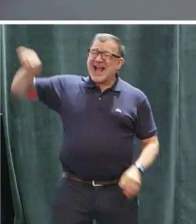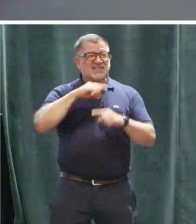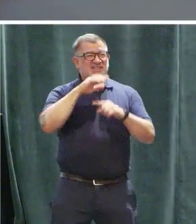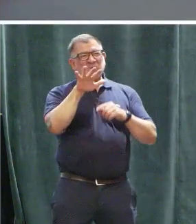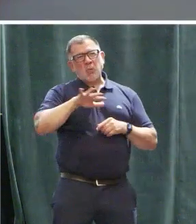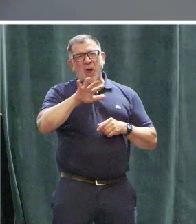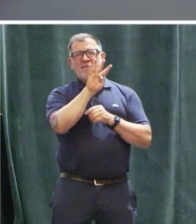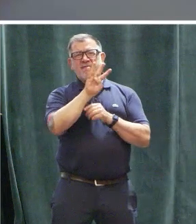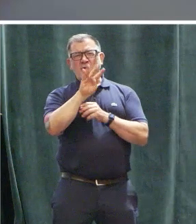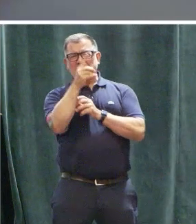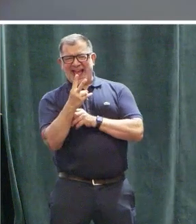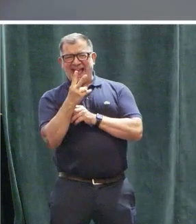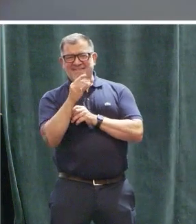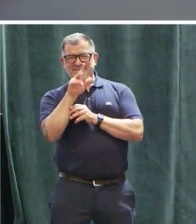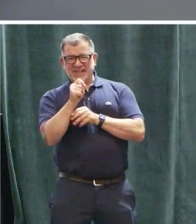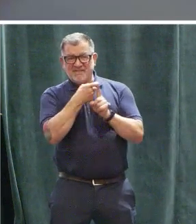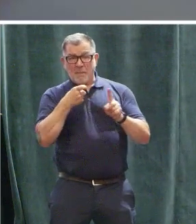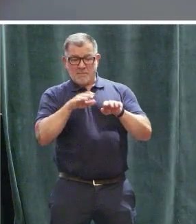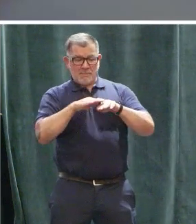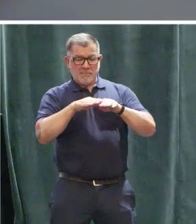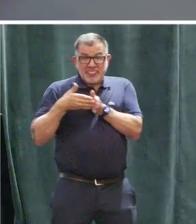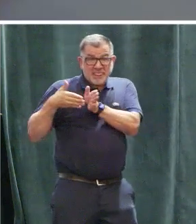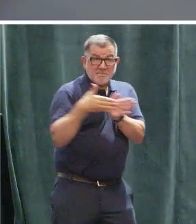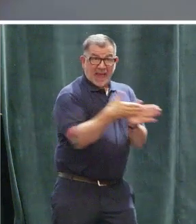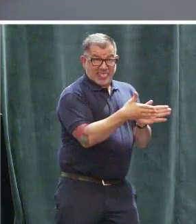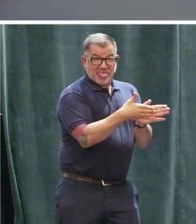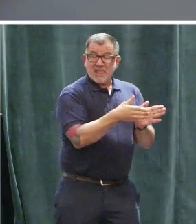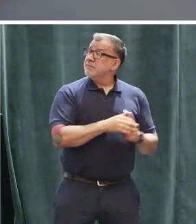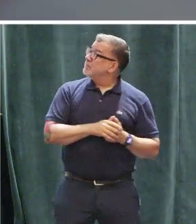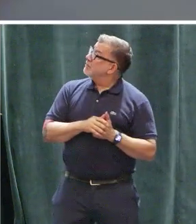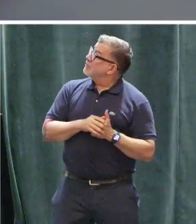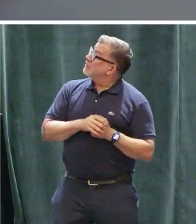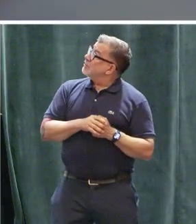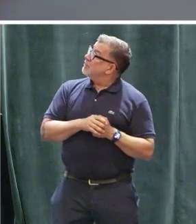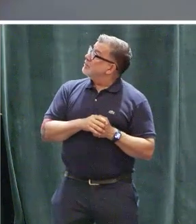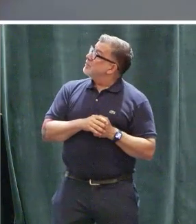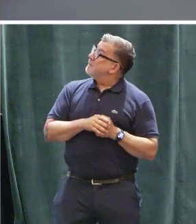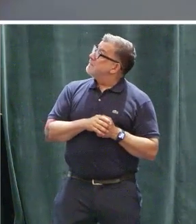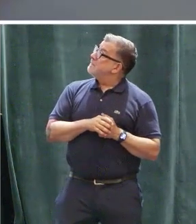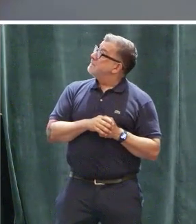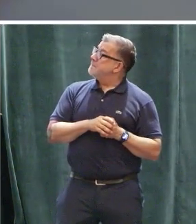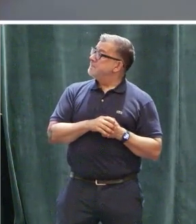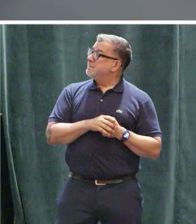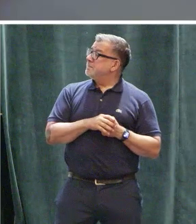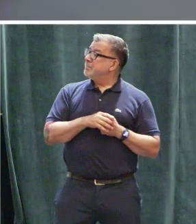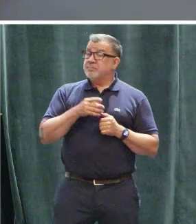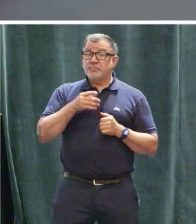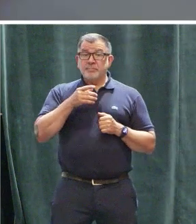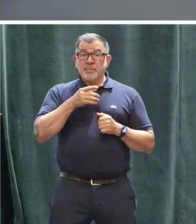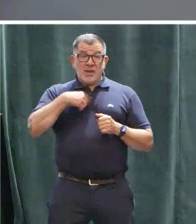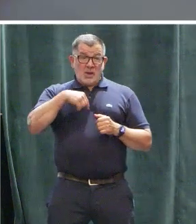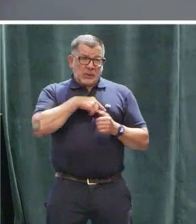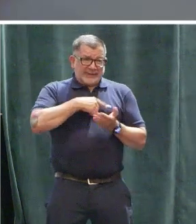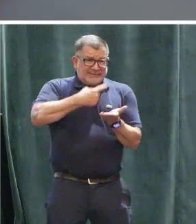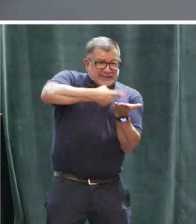pathway. We're also looking at, and we have presented to this